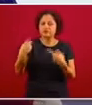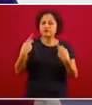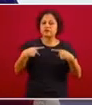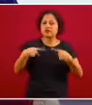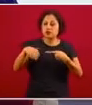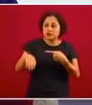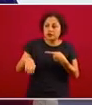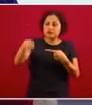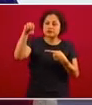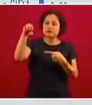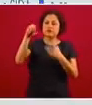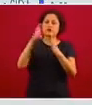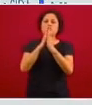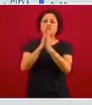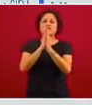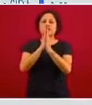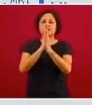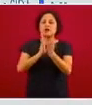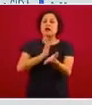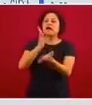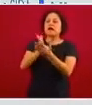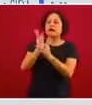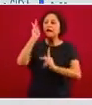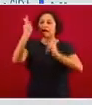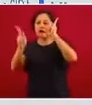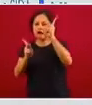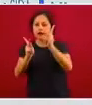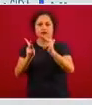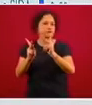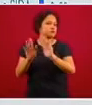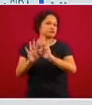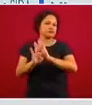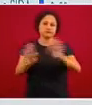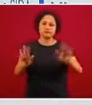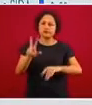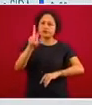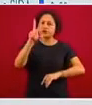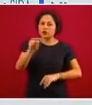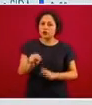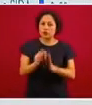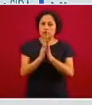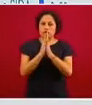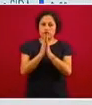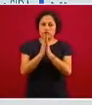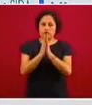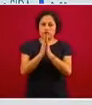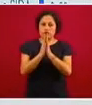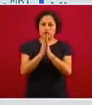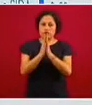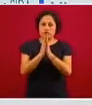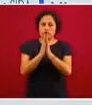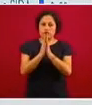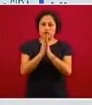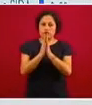And those senior citizens out there, do not